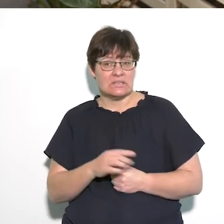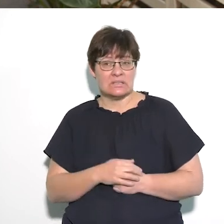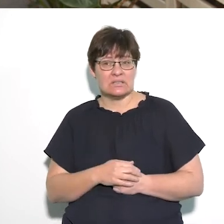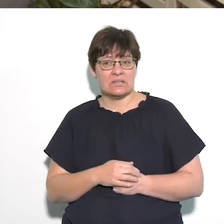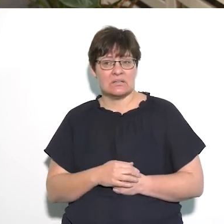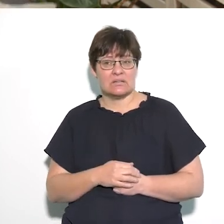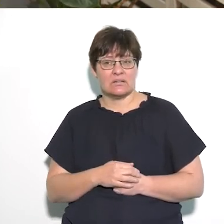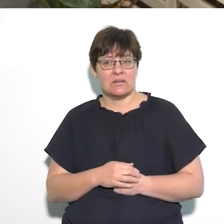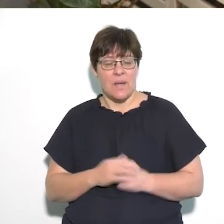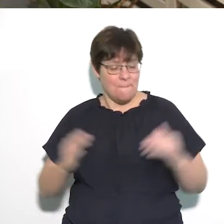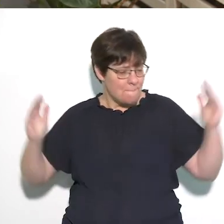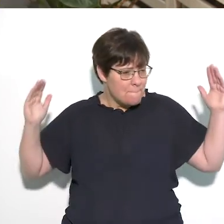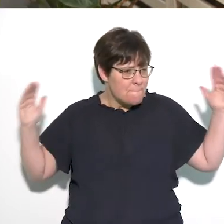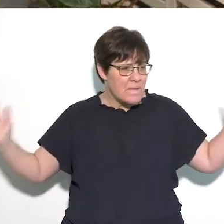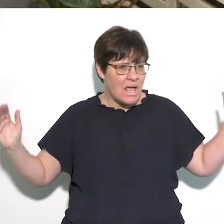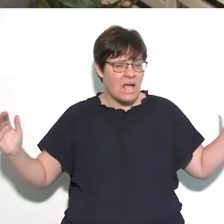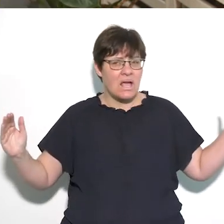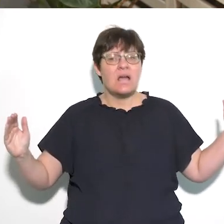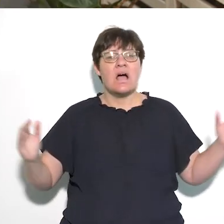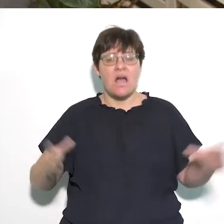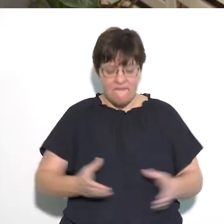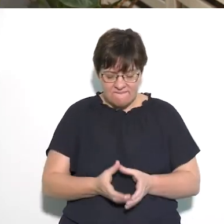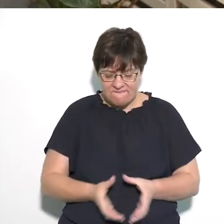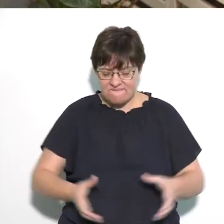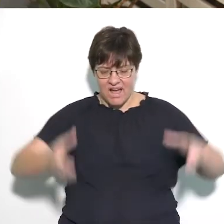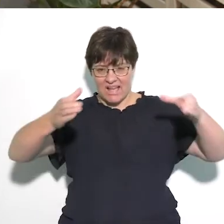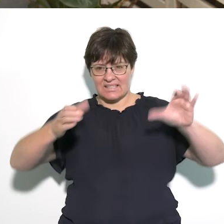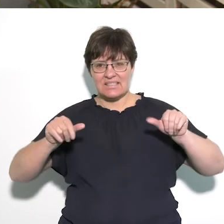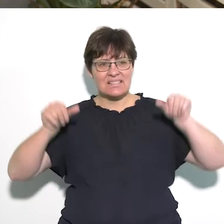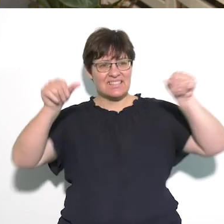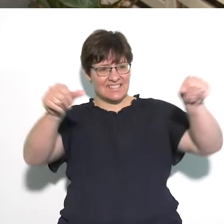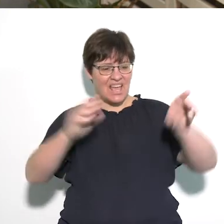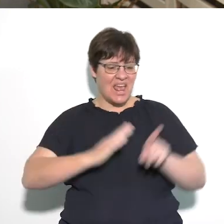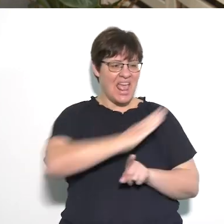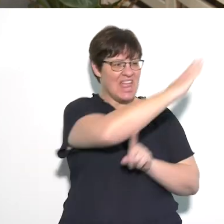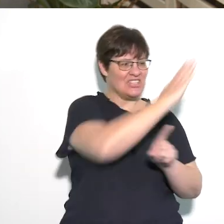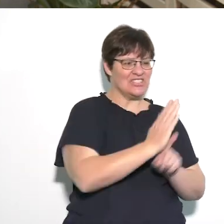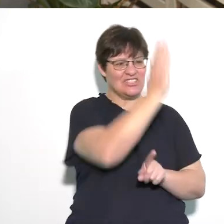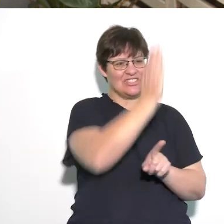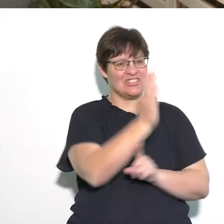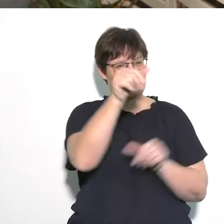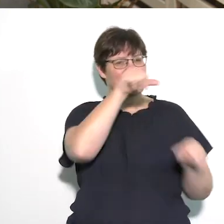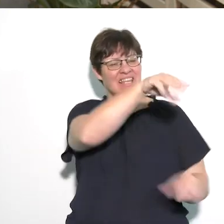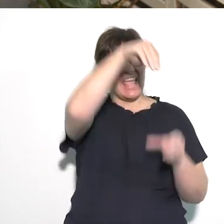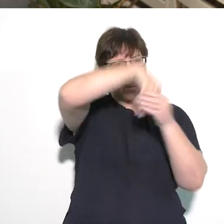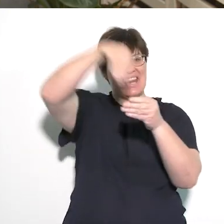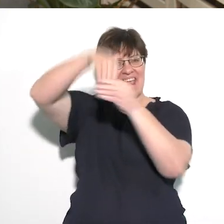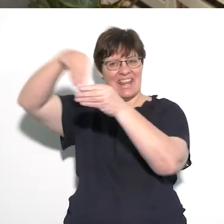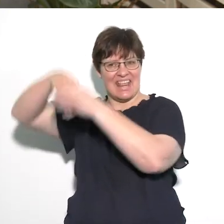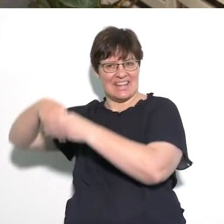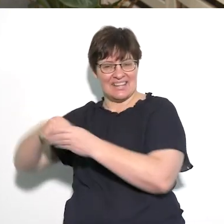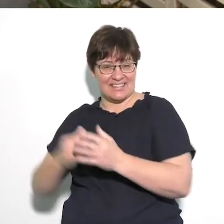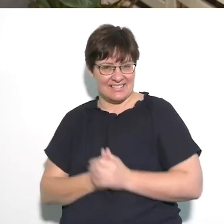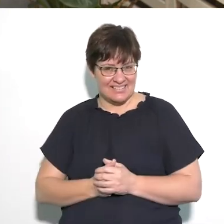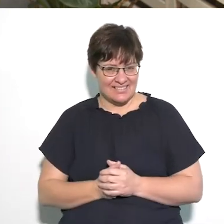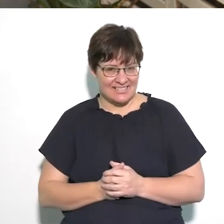make myself a big paper vase, and then I would stick that on my classroom door, and I would take each child's sunflower and